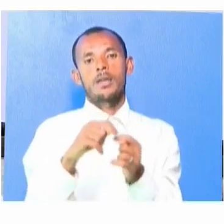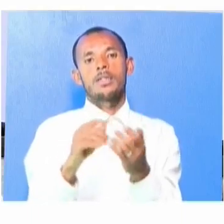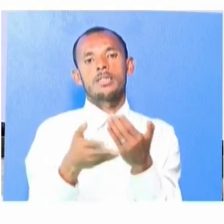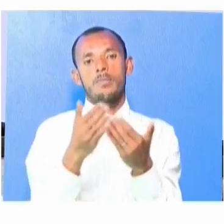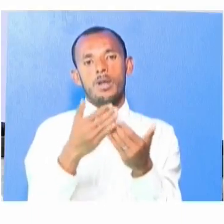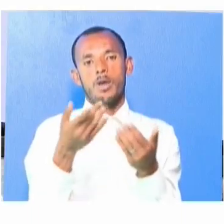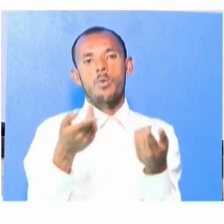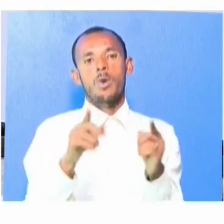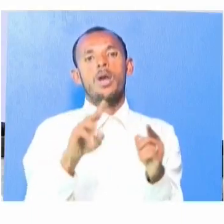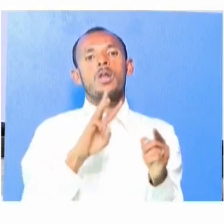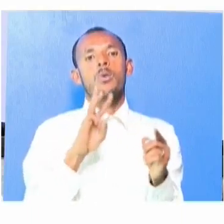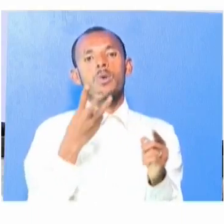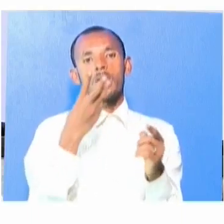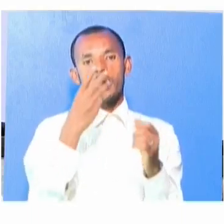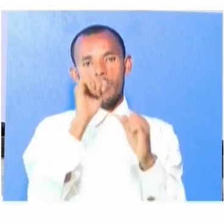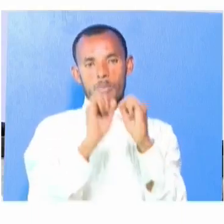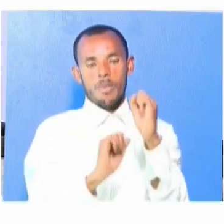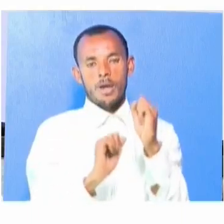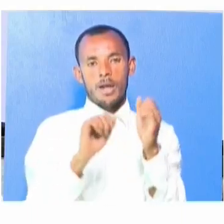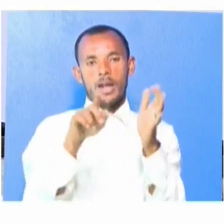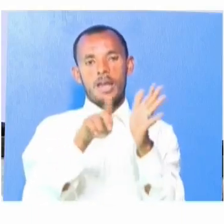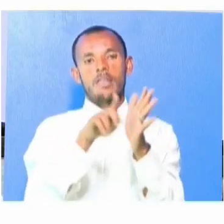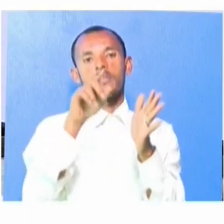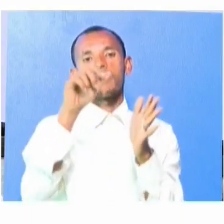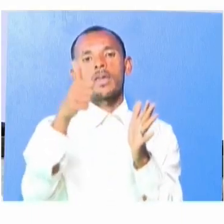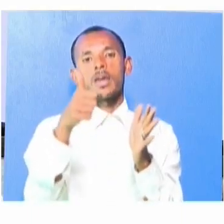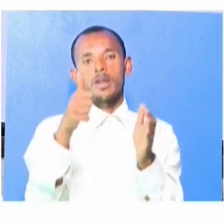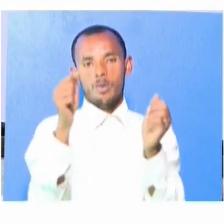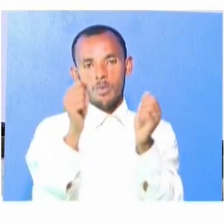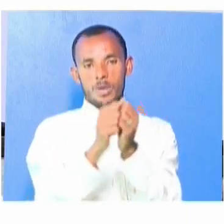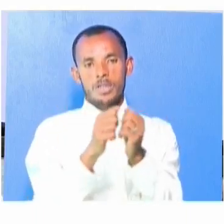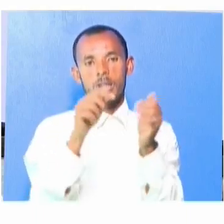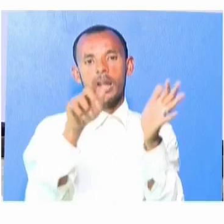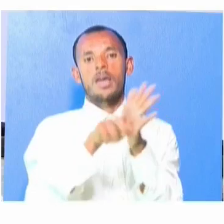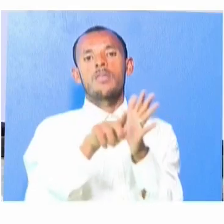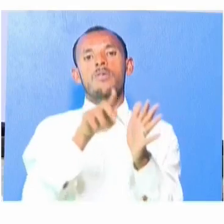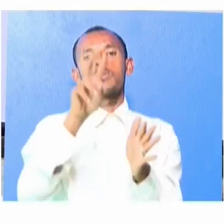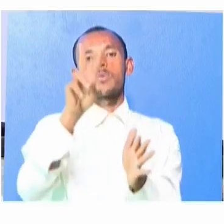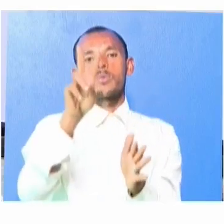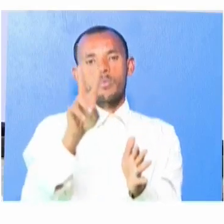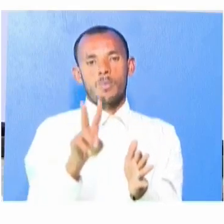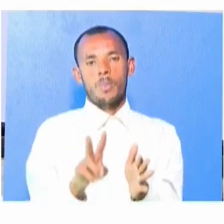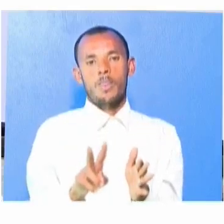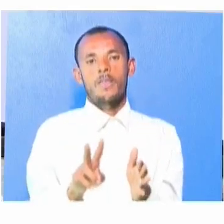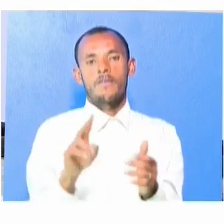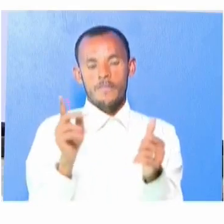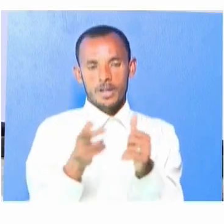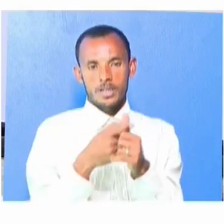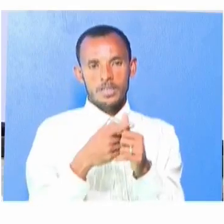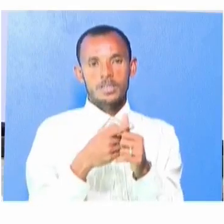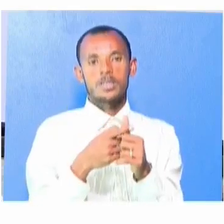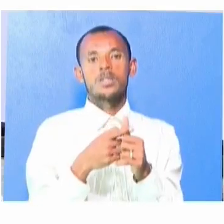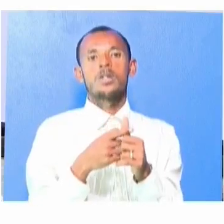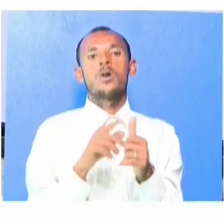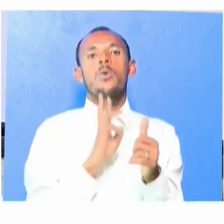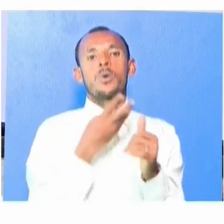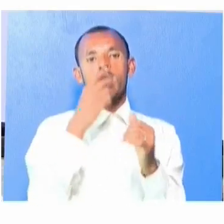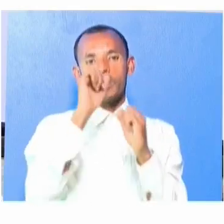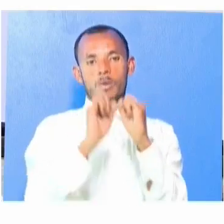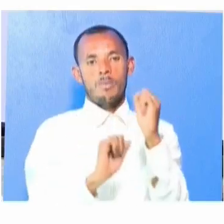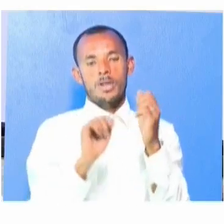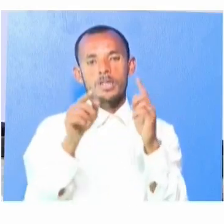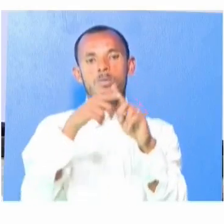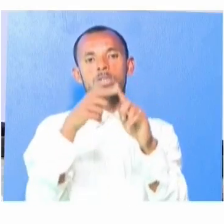compare minus 10 with minus 2, first compare the positive of these